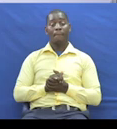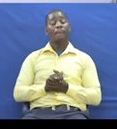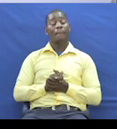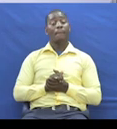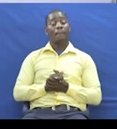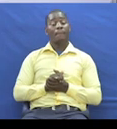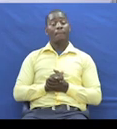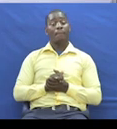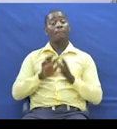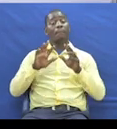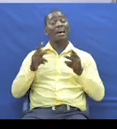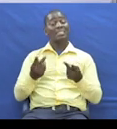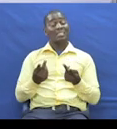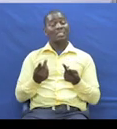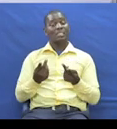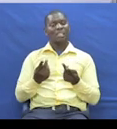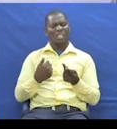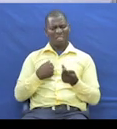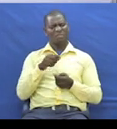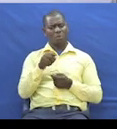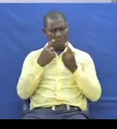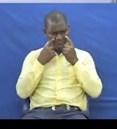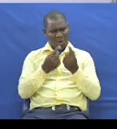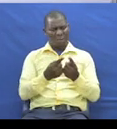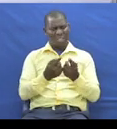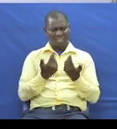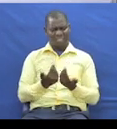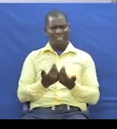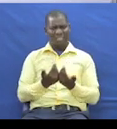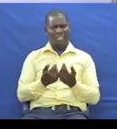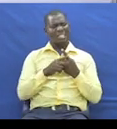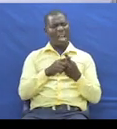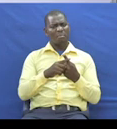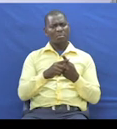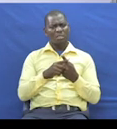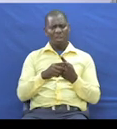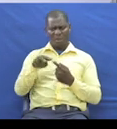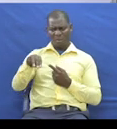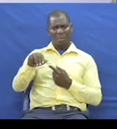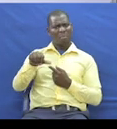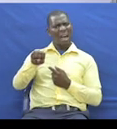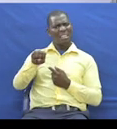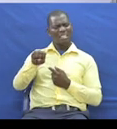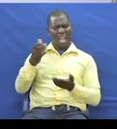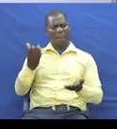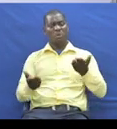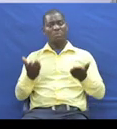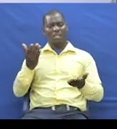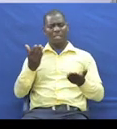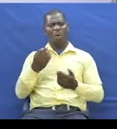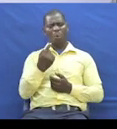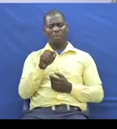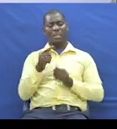But if you look in terms of the mass, a neutron has a mass of approximately